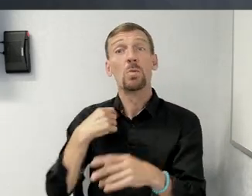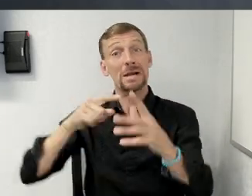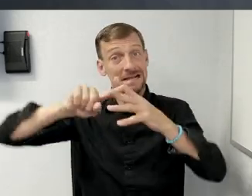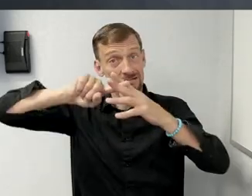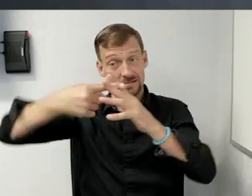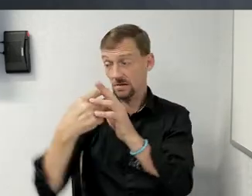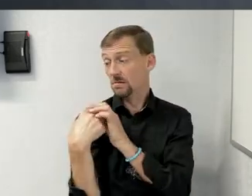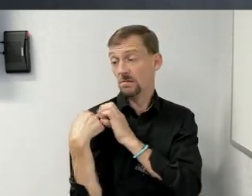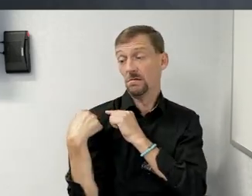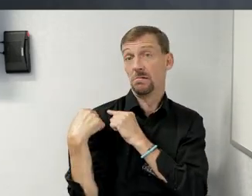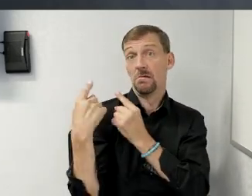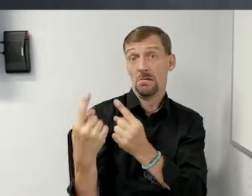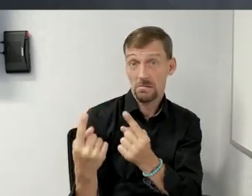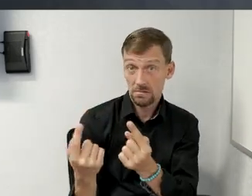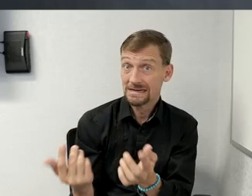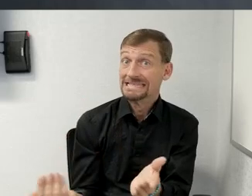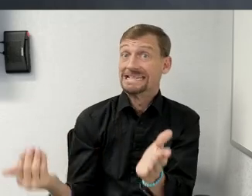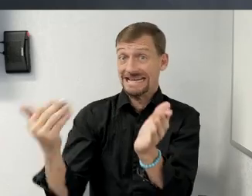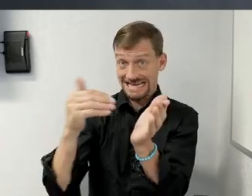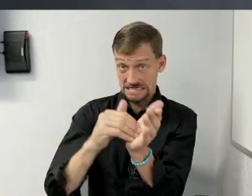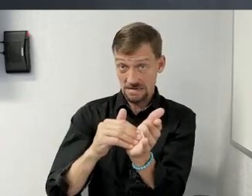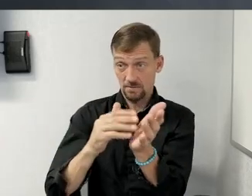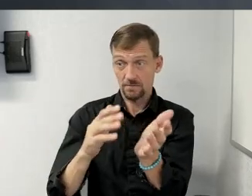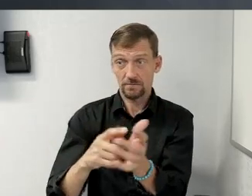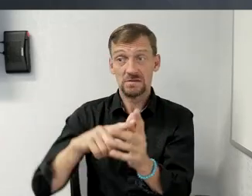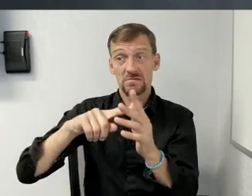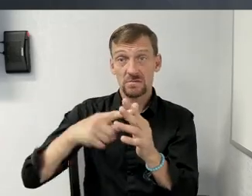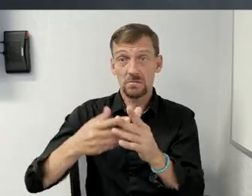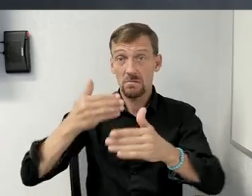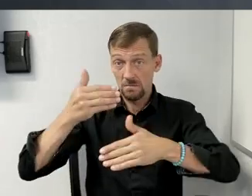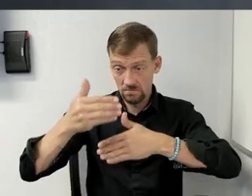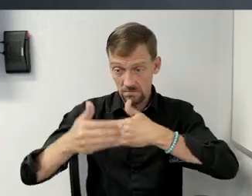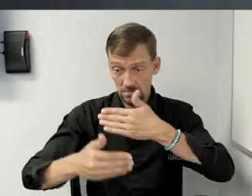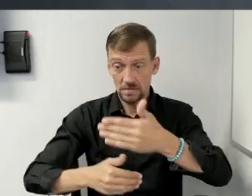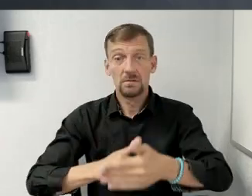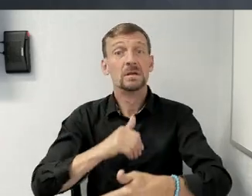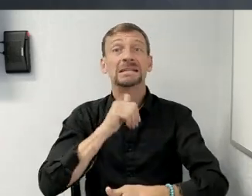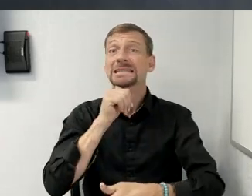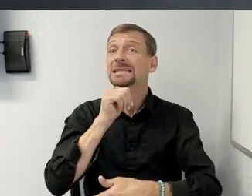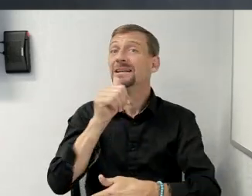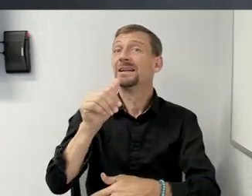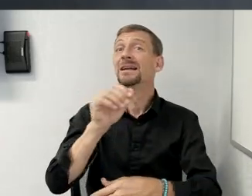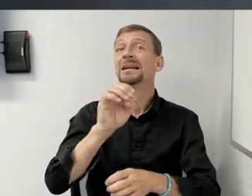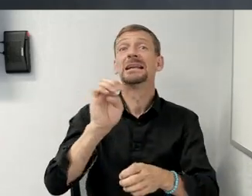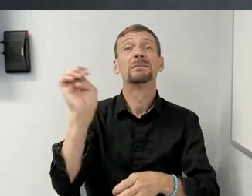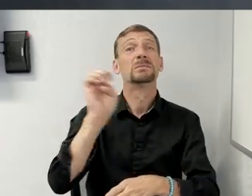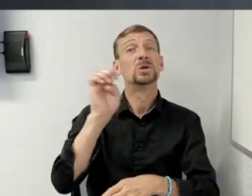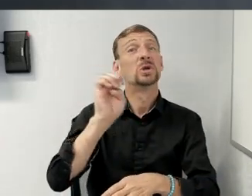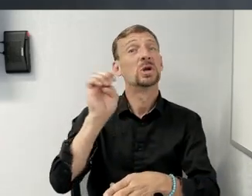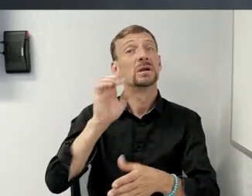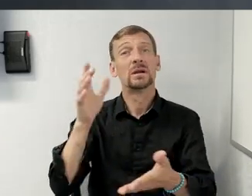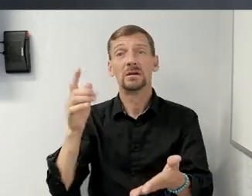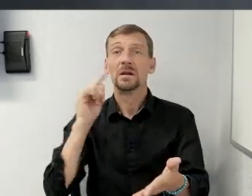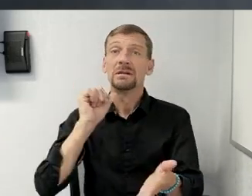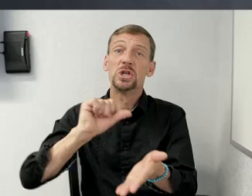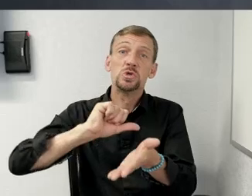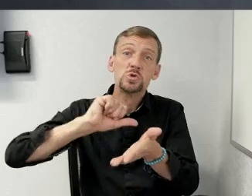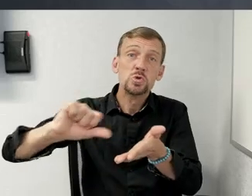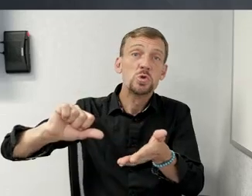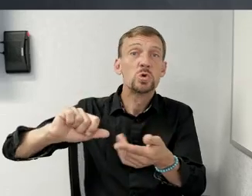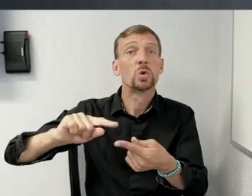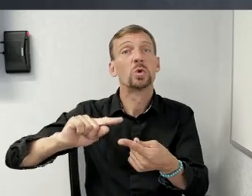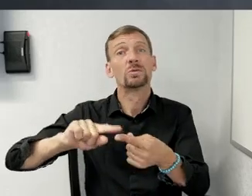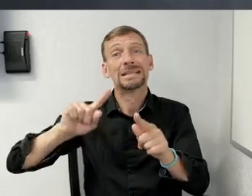up very, very slowly, deliberately, doing non-emergent elective surgeries,